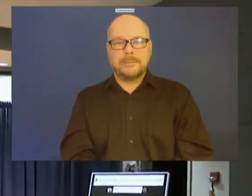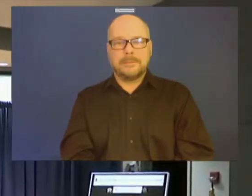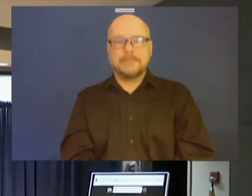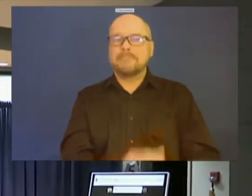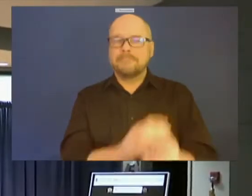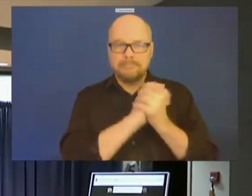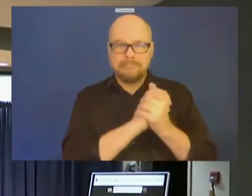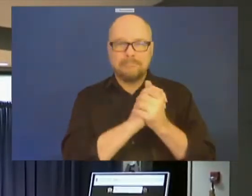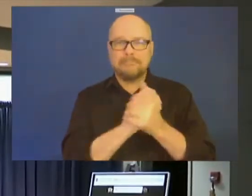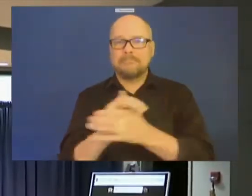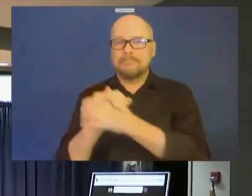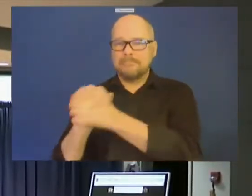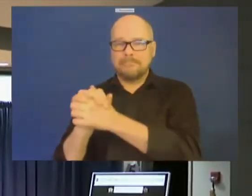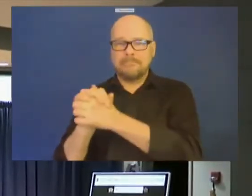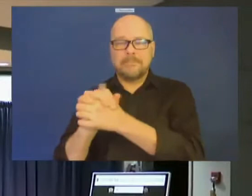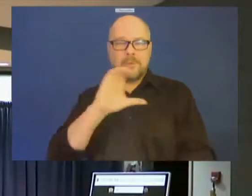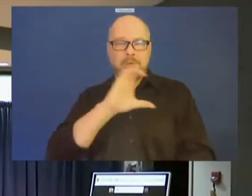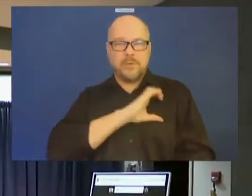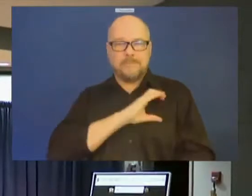Congratulations, officers.